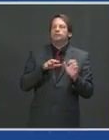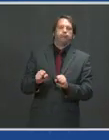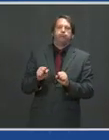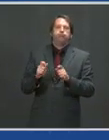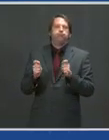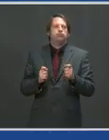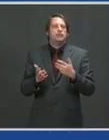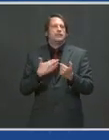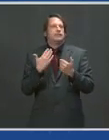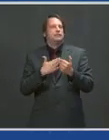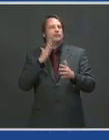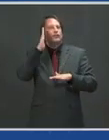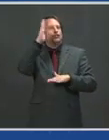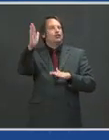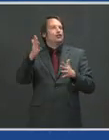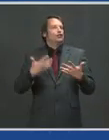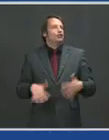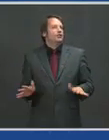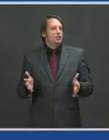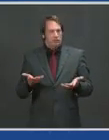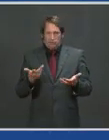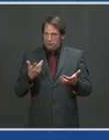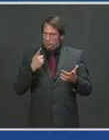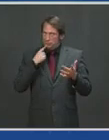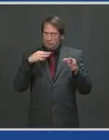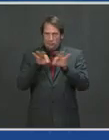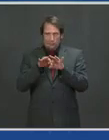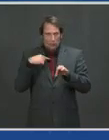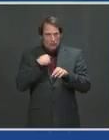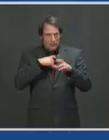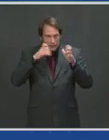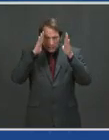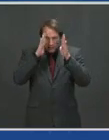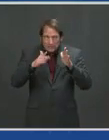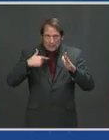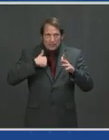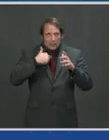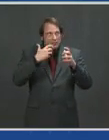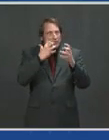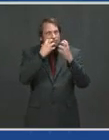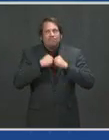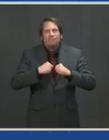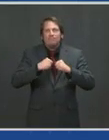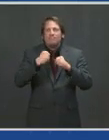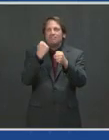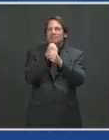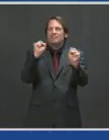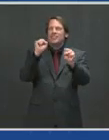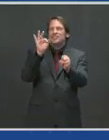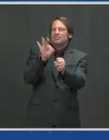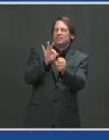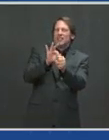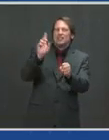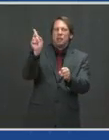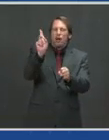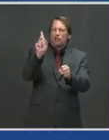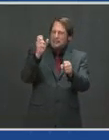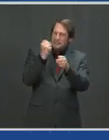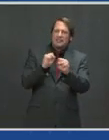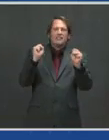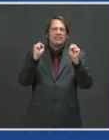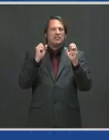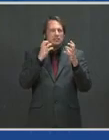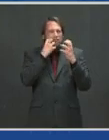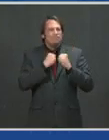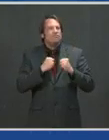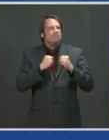show ourselves that democracy works, that we can come together on